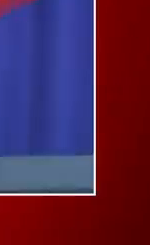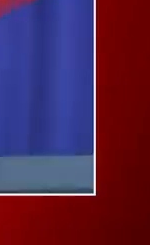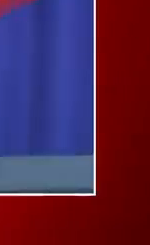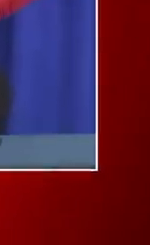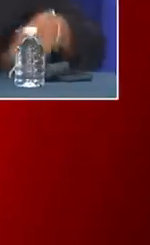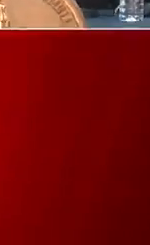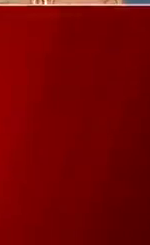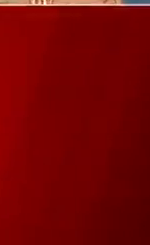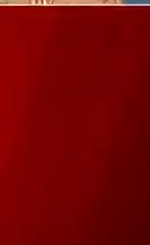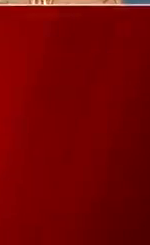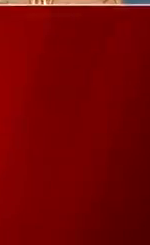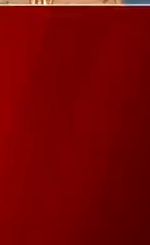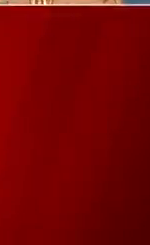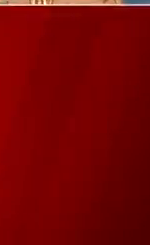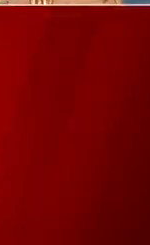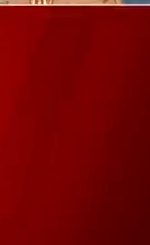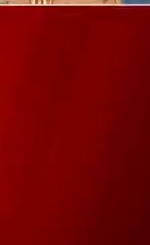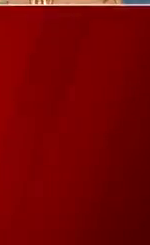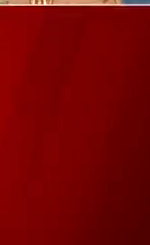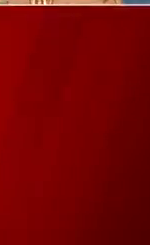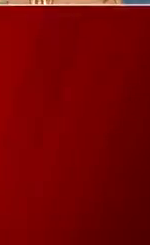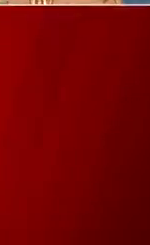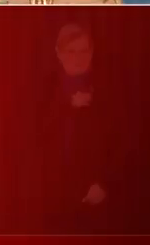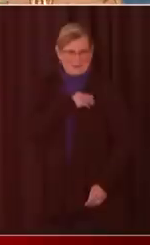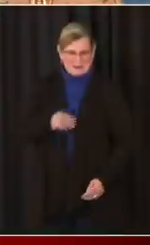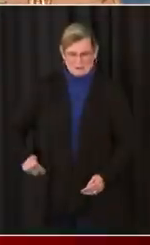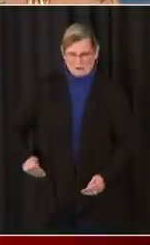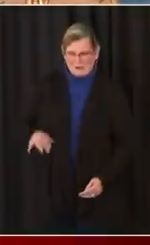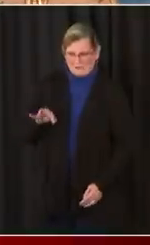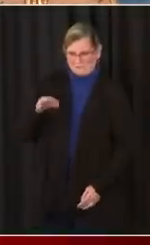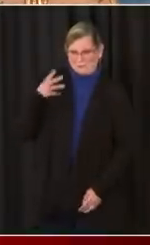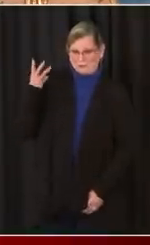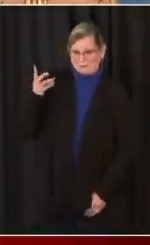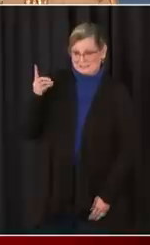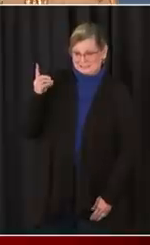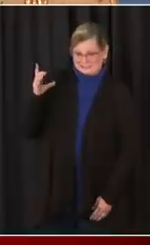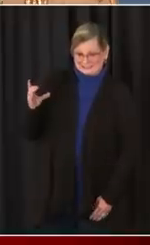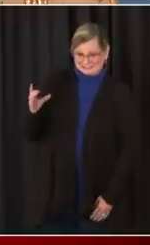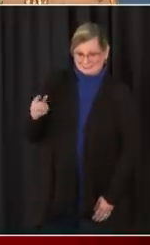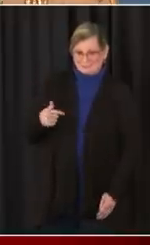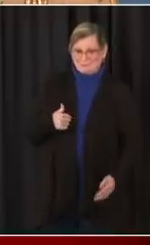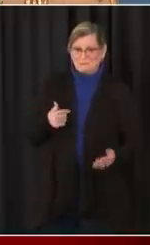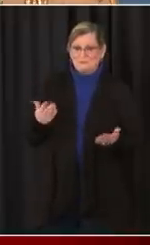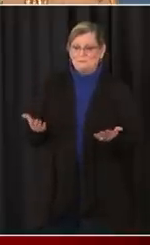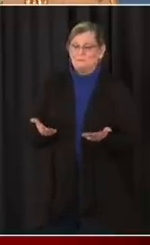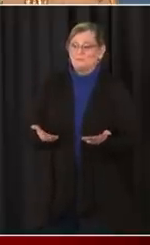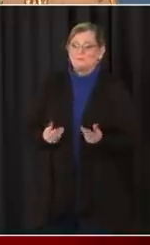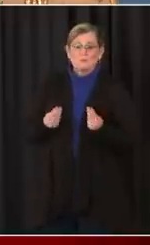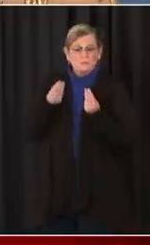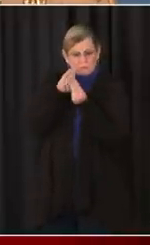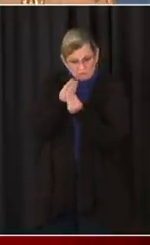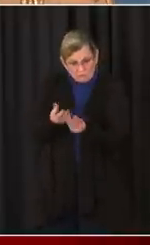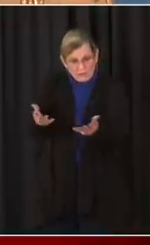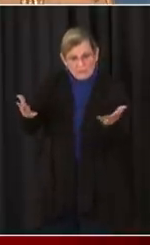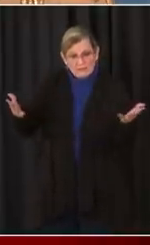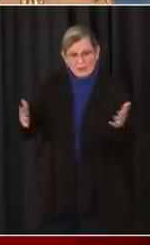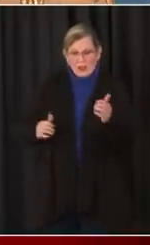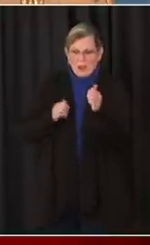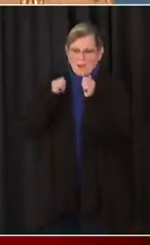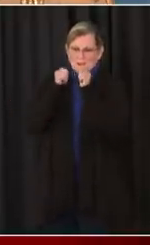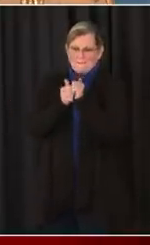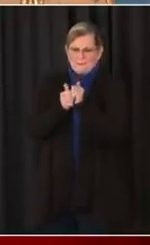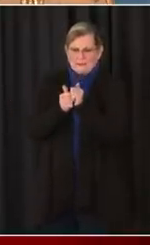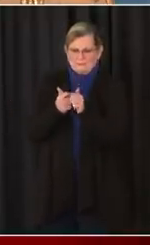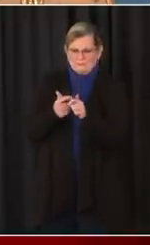Good morning. I'm Muriel Bowser. I'm the mayor of Washington, D.C. I'm here to provide an update,